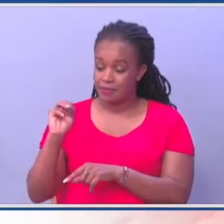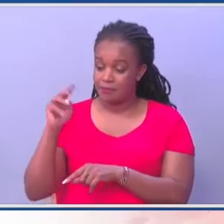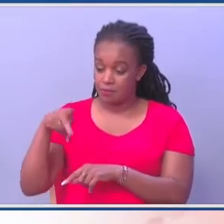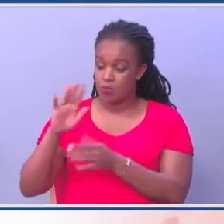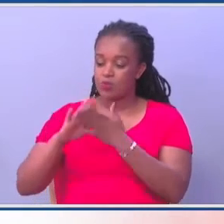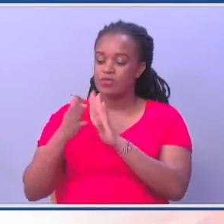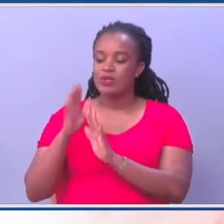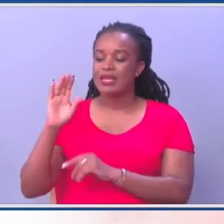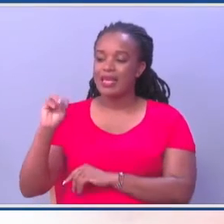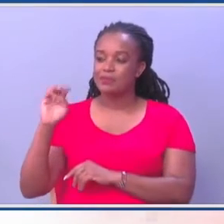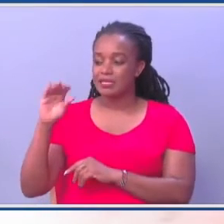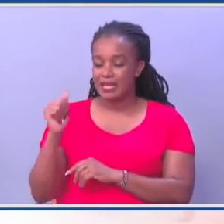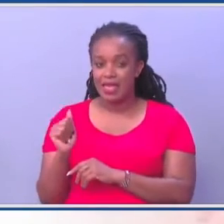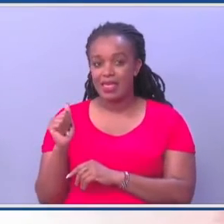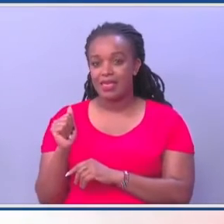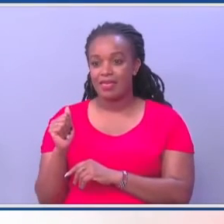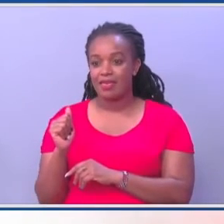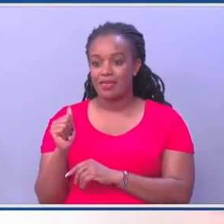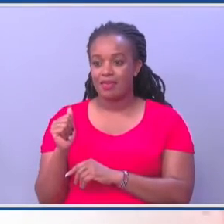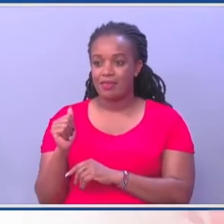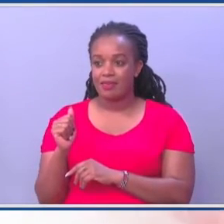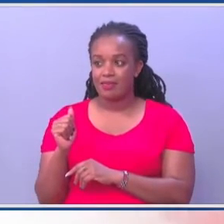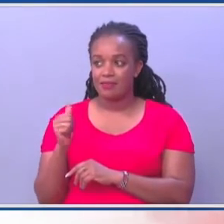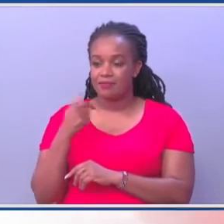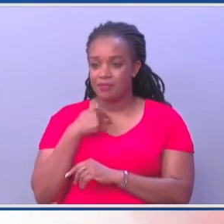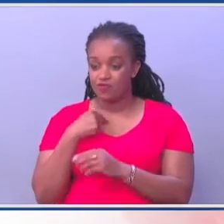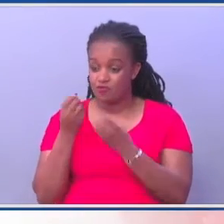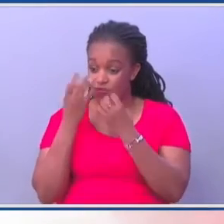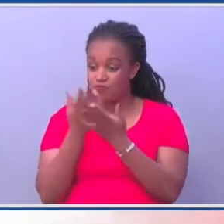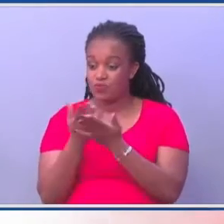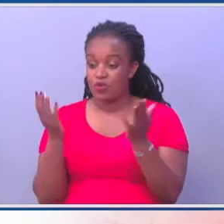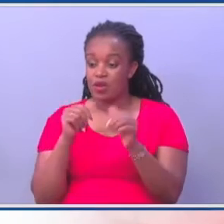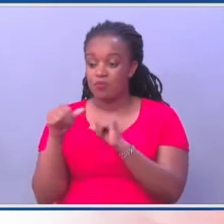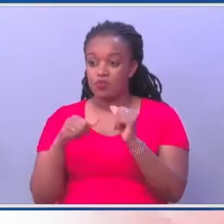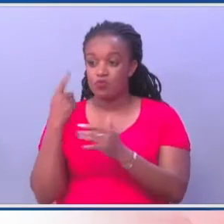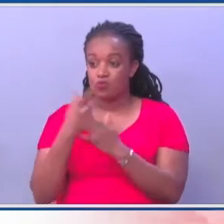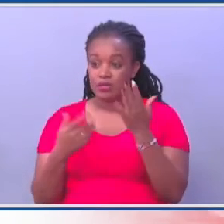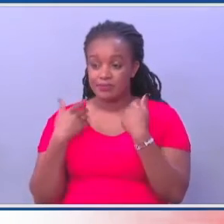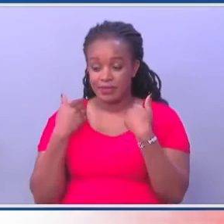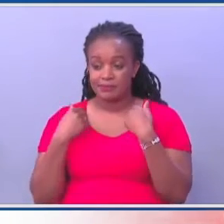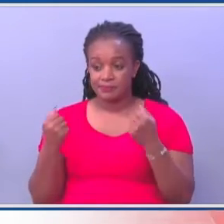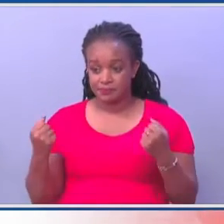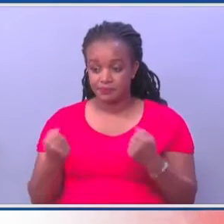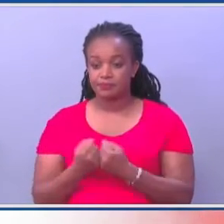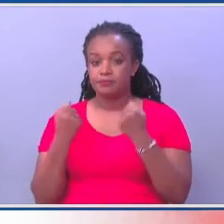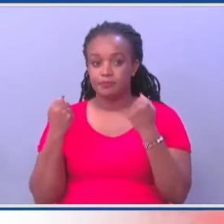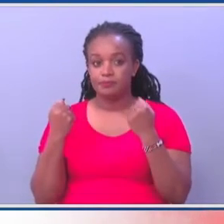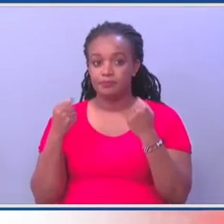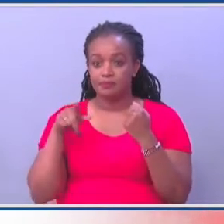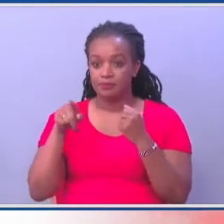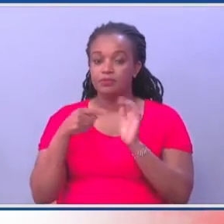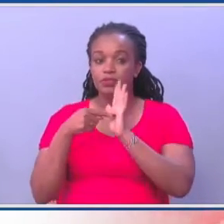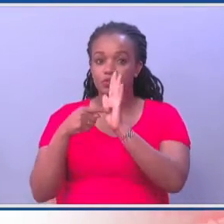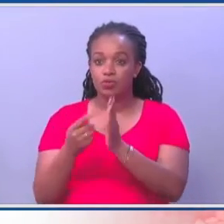Or one MCA. Doesn't that tell you about Chebukati's organization? Doesn't that cast doubt on how they are